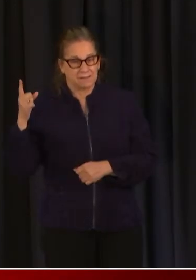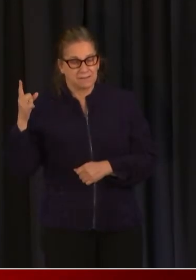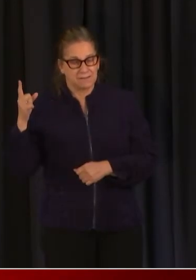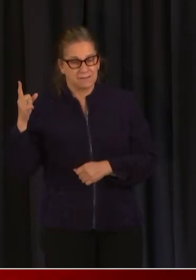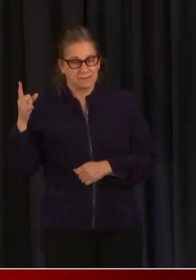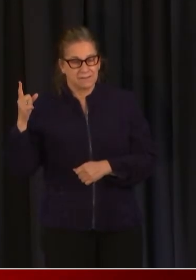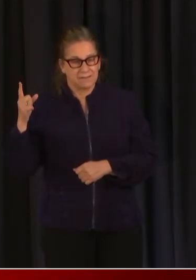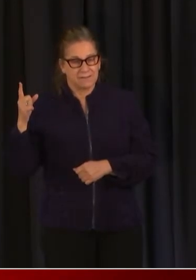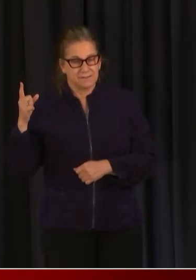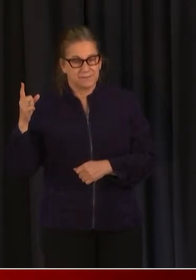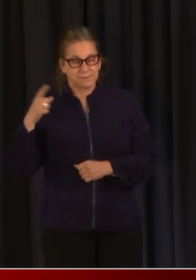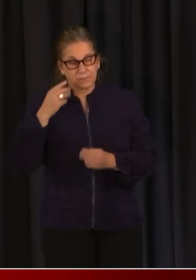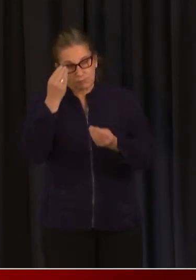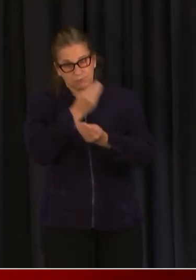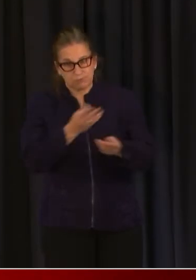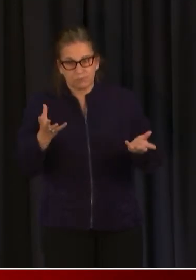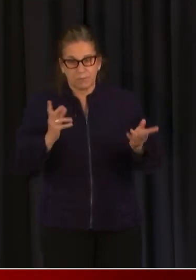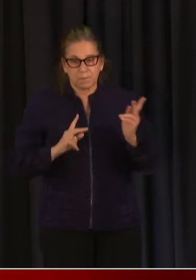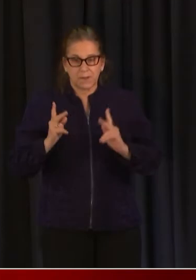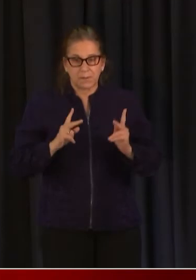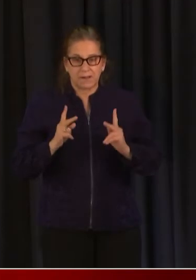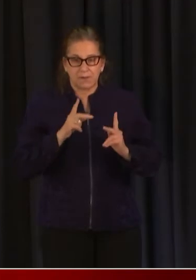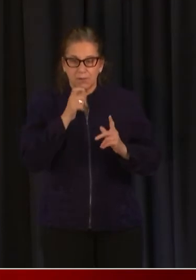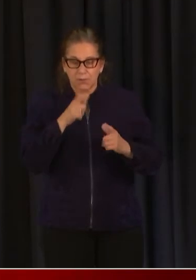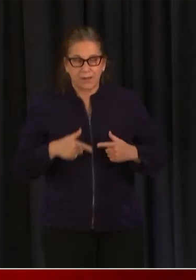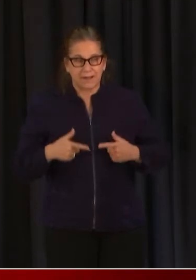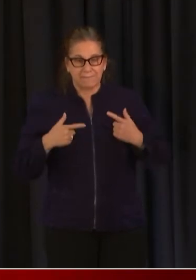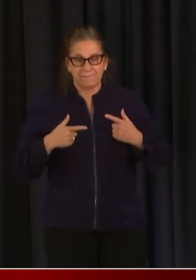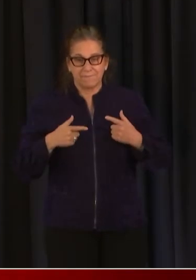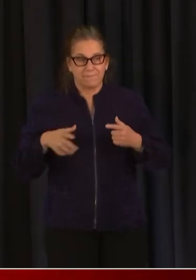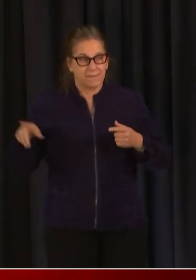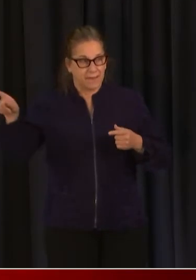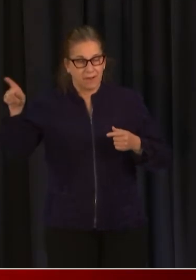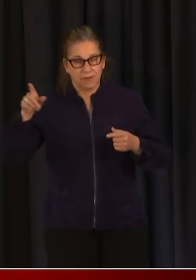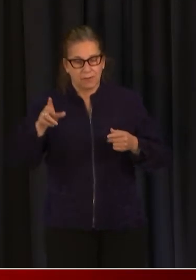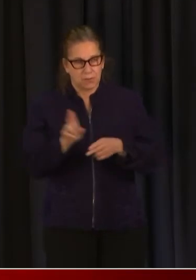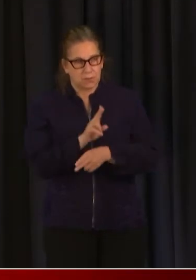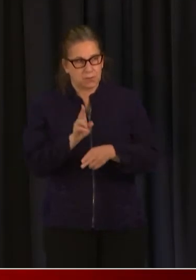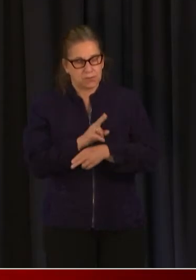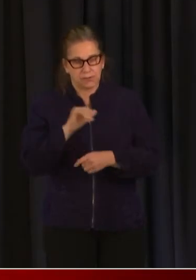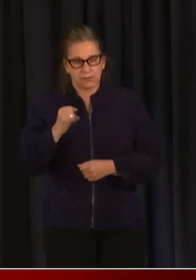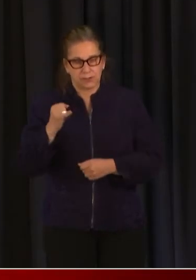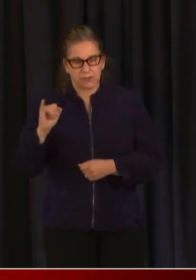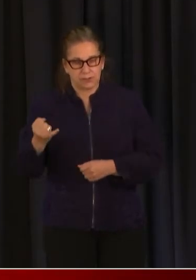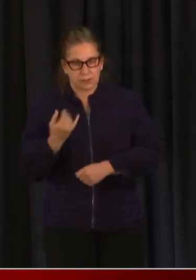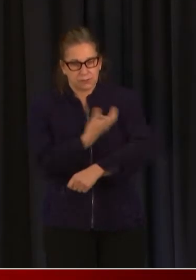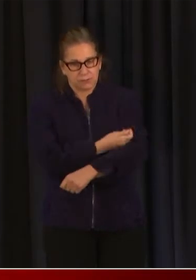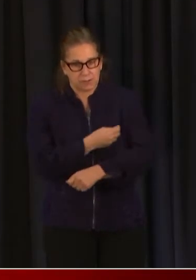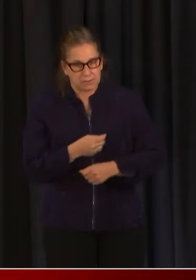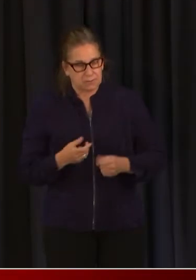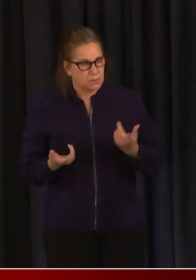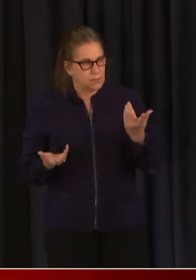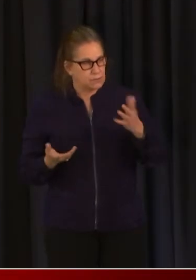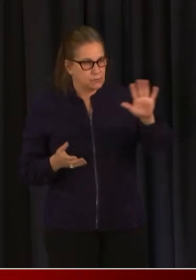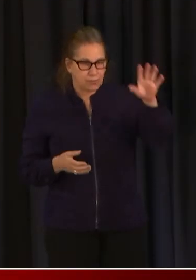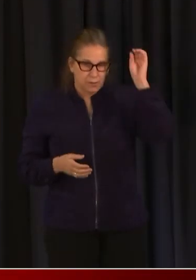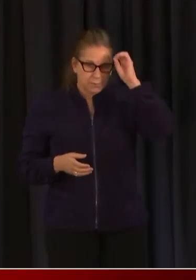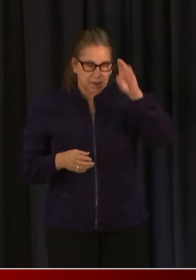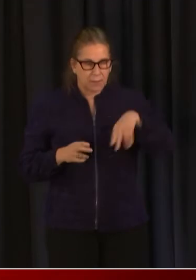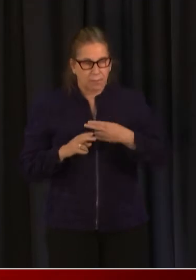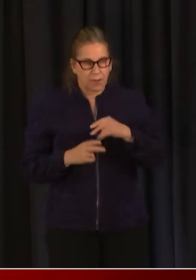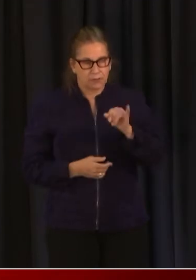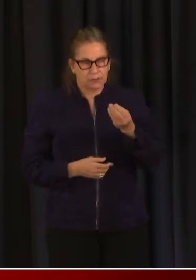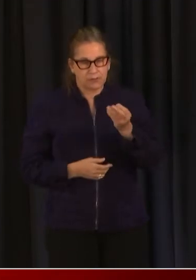Johnson & Johnson vaccinations. What's the latest with DC on the J&J vaccine? I'm going to turn to Dr. Nesbitt. I think that there's